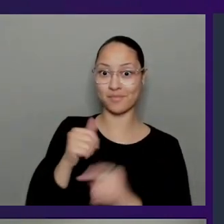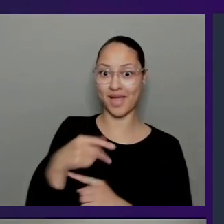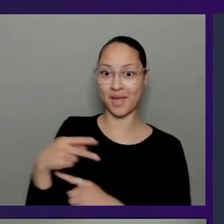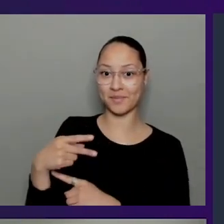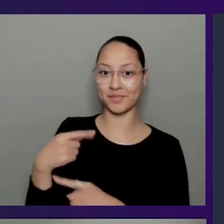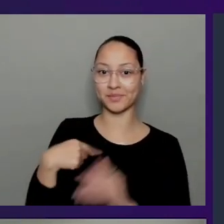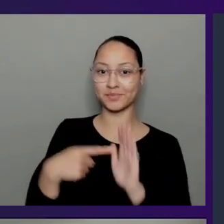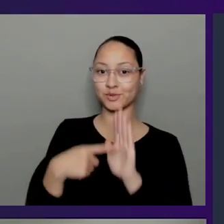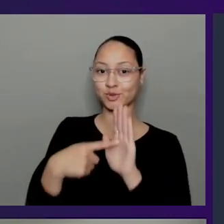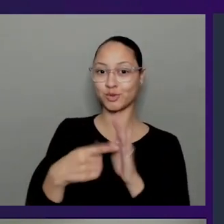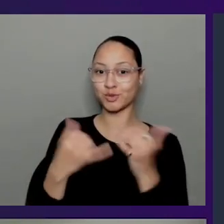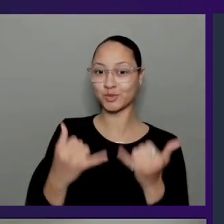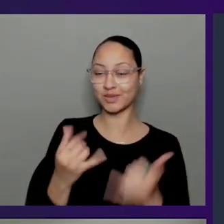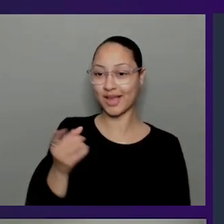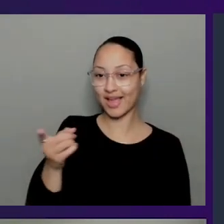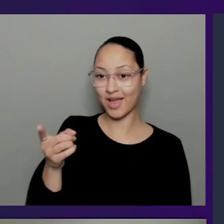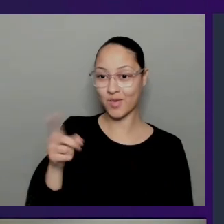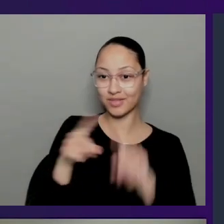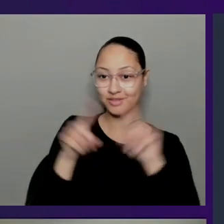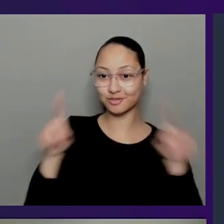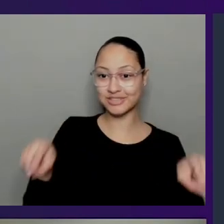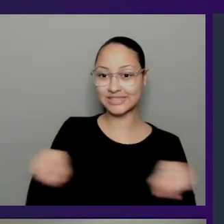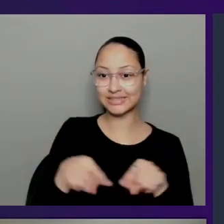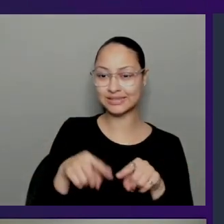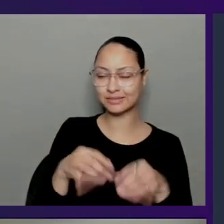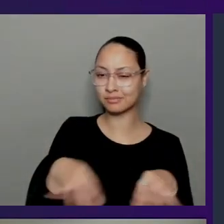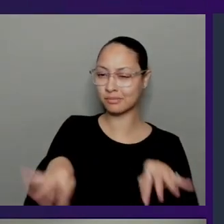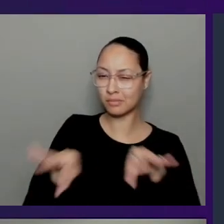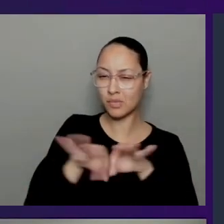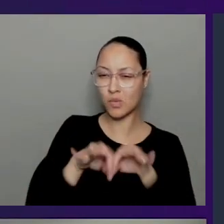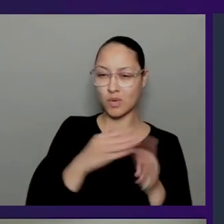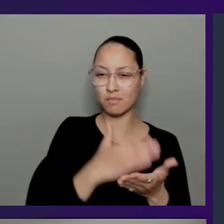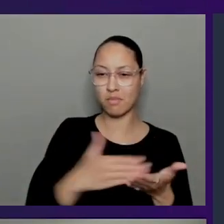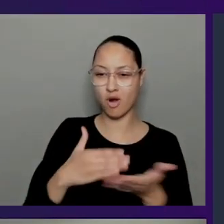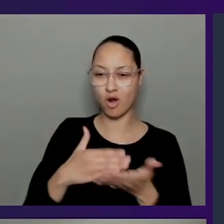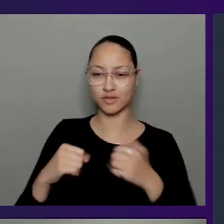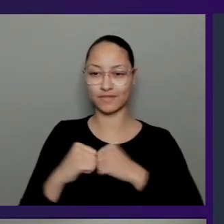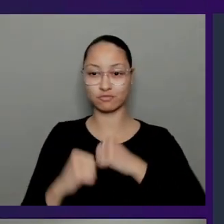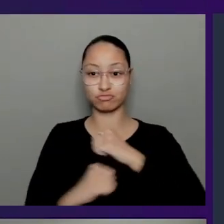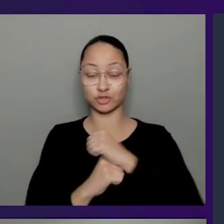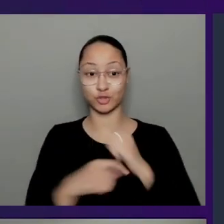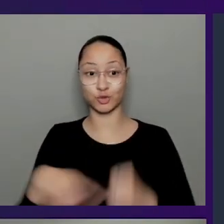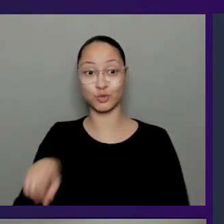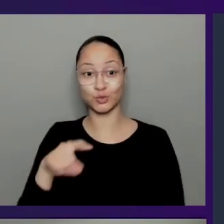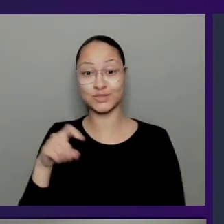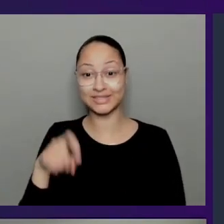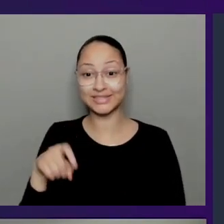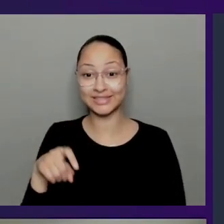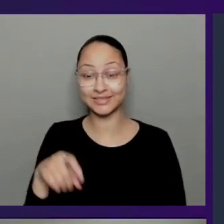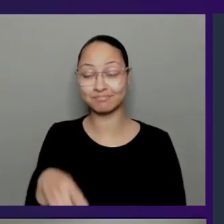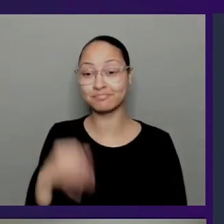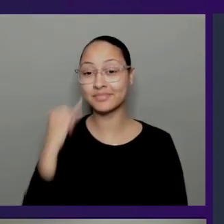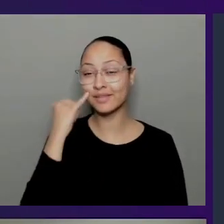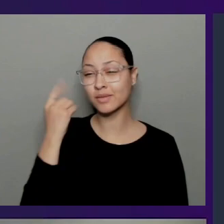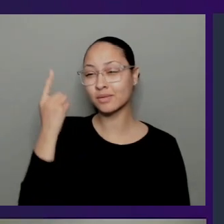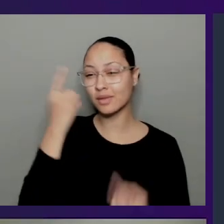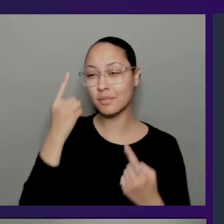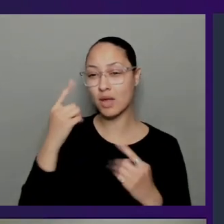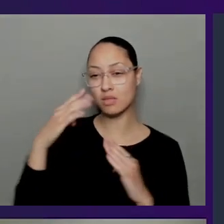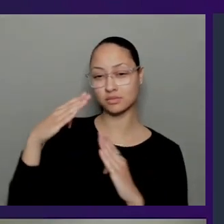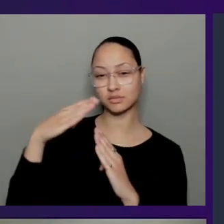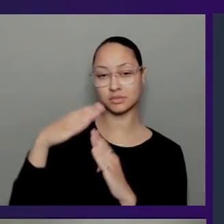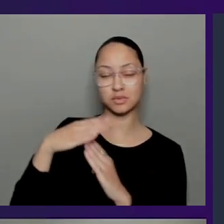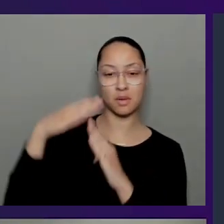here is the key parts of the infrastructure that you would need. So if you think about the top half of serving